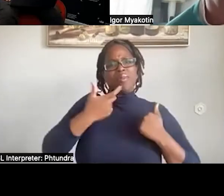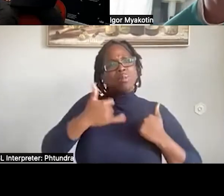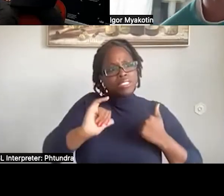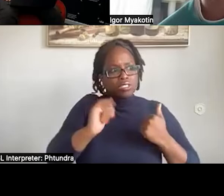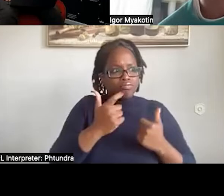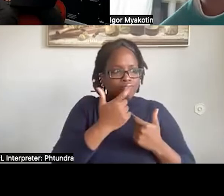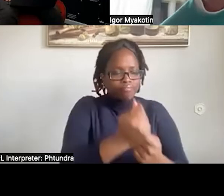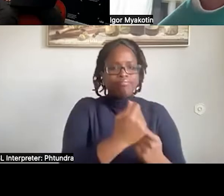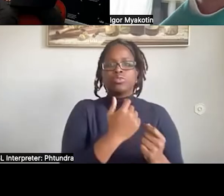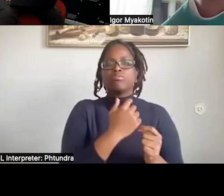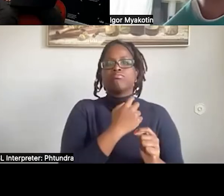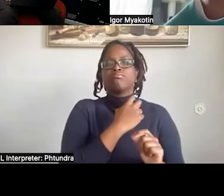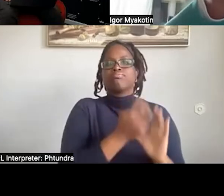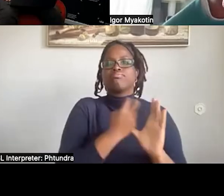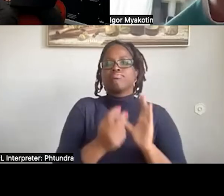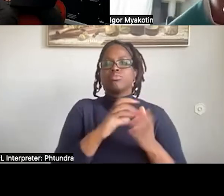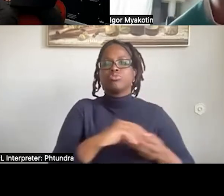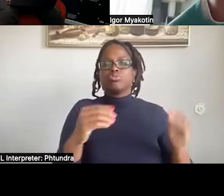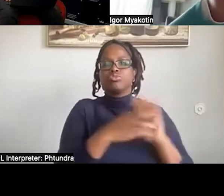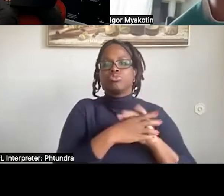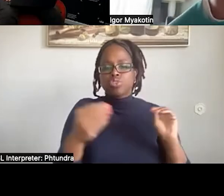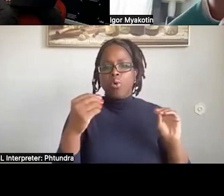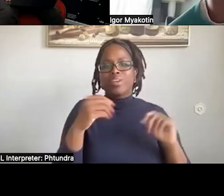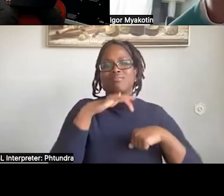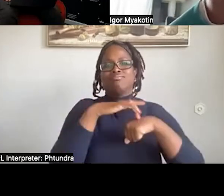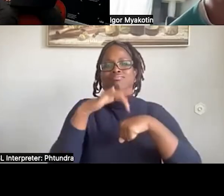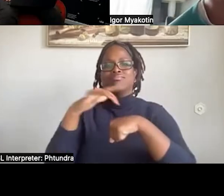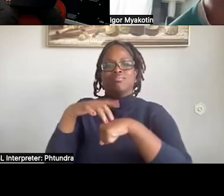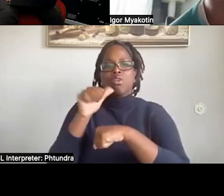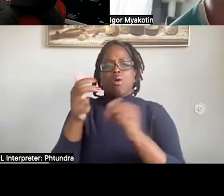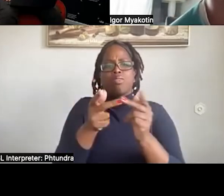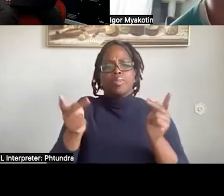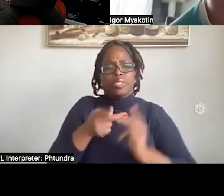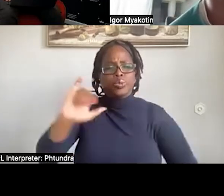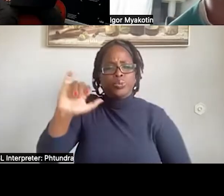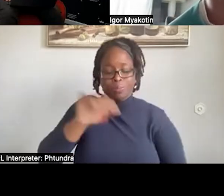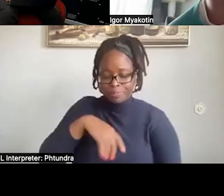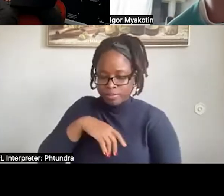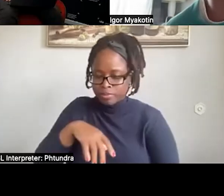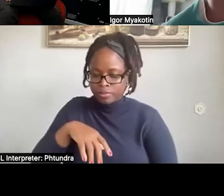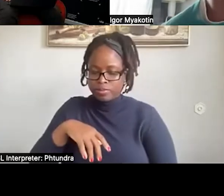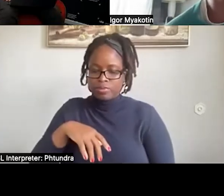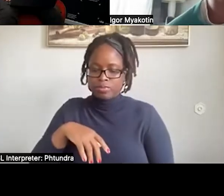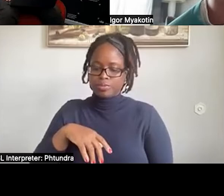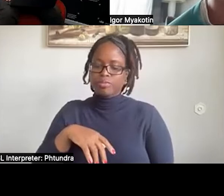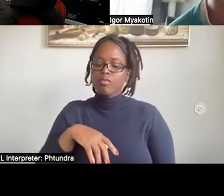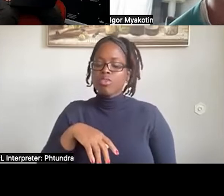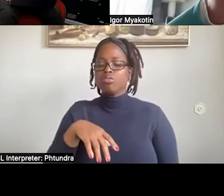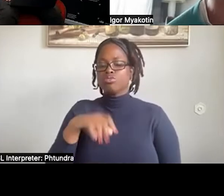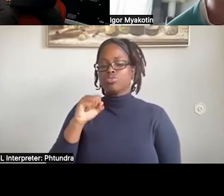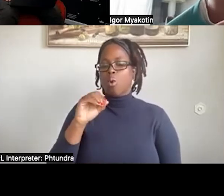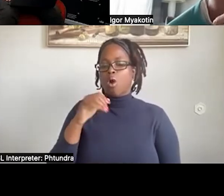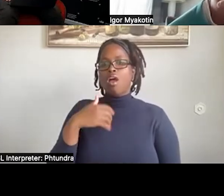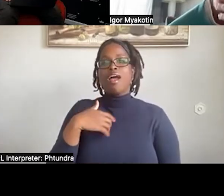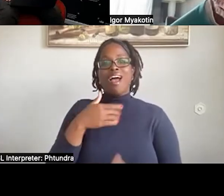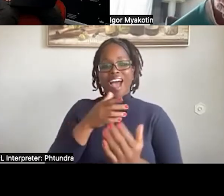And Welcome to Chechnya came sort of from that interest. And then through that, I met